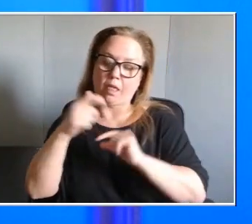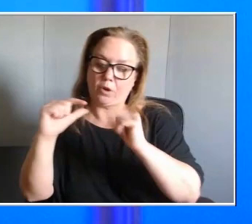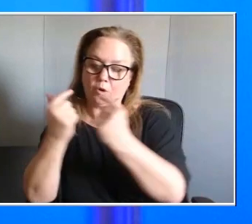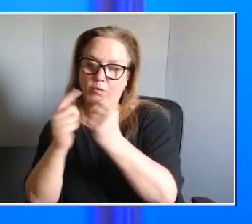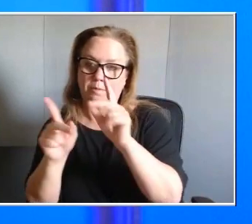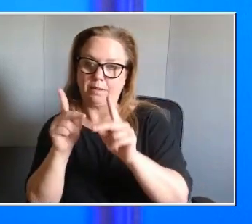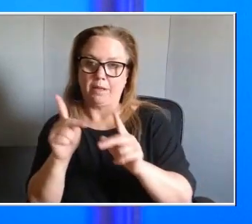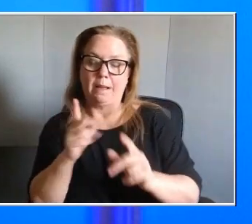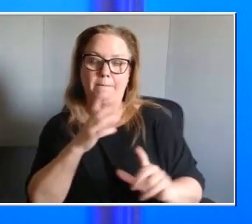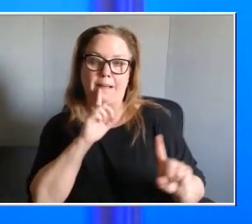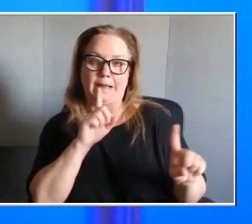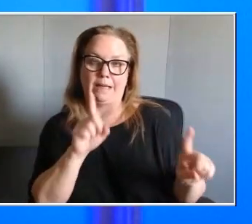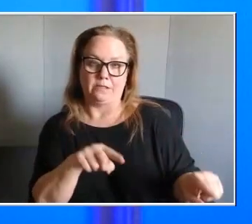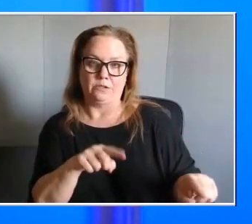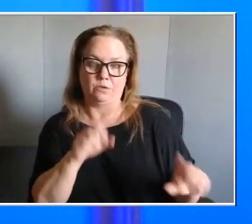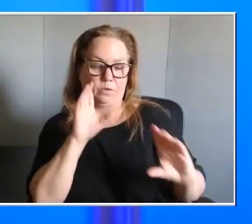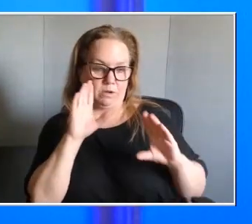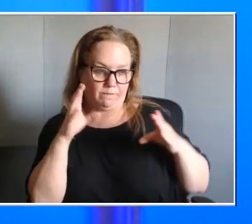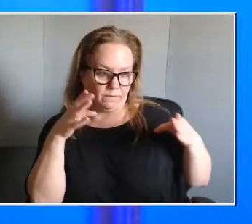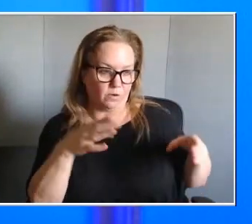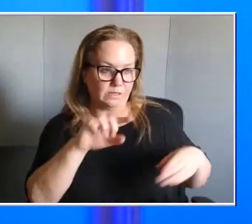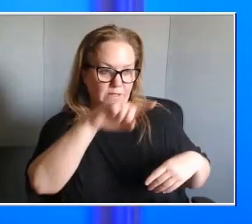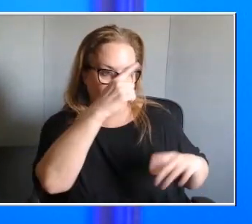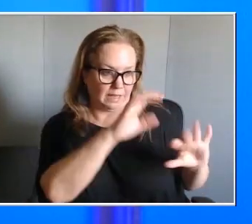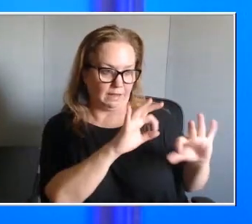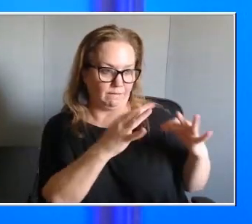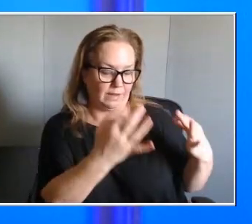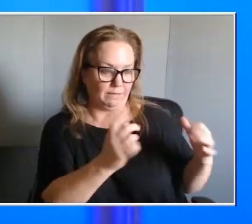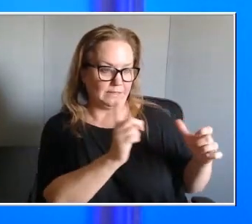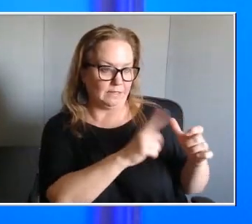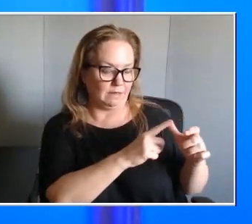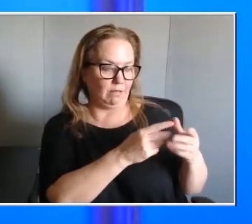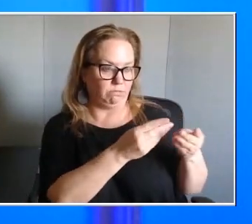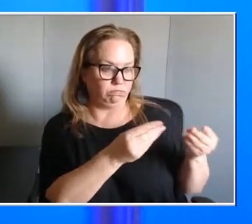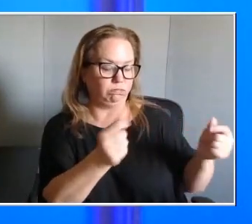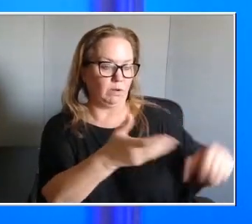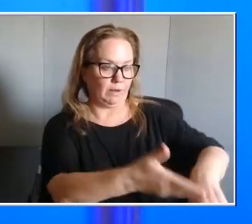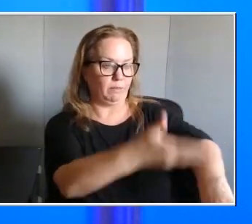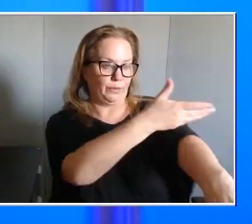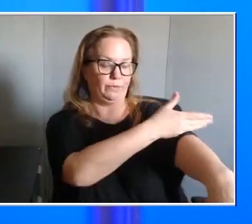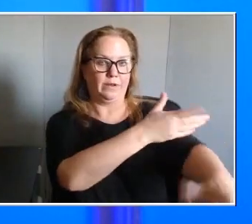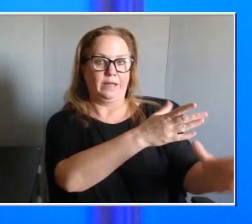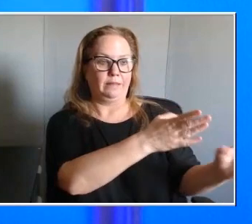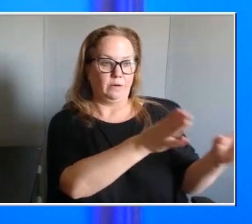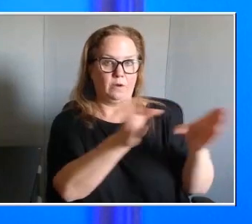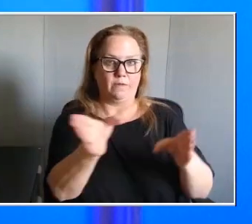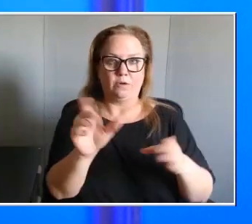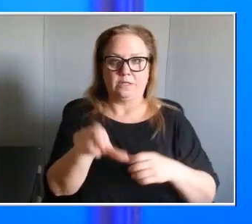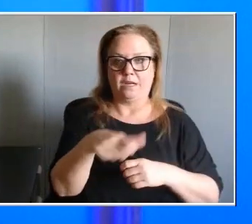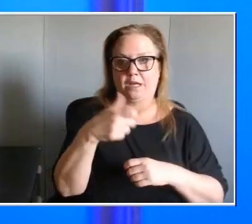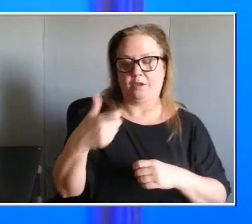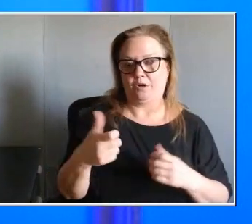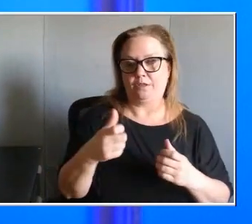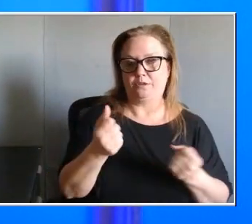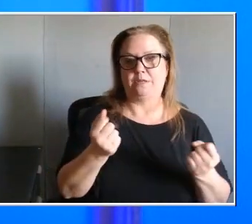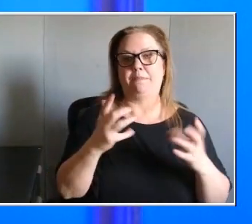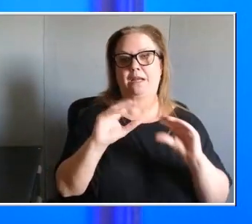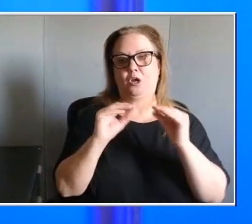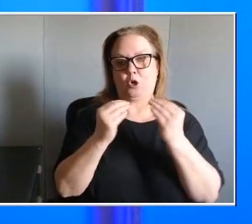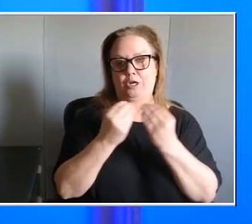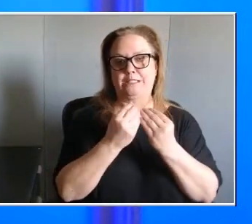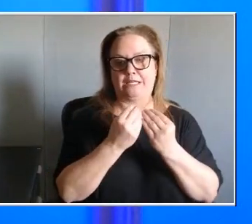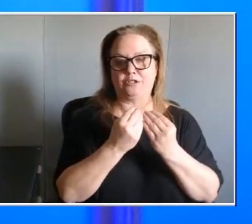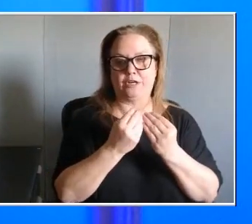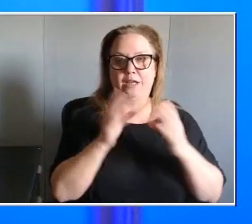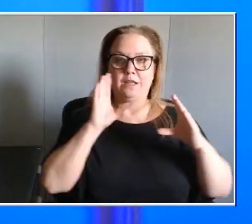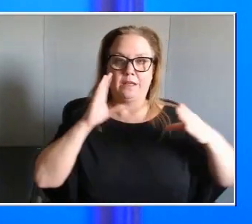my answer is that we will focus on the Black families until those disparities improve, and then we'll focus on others. But there are many of organizations that